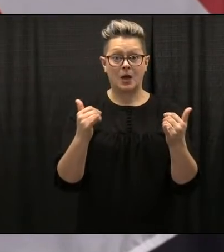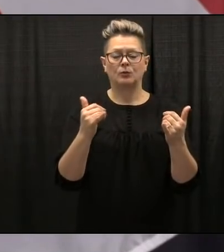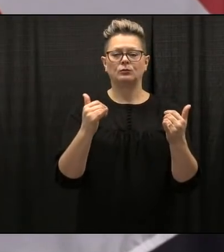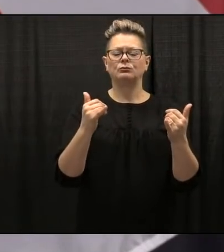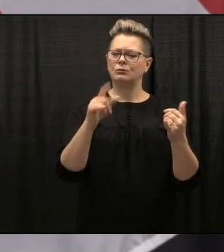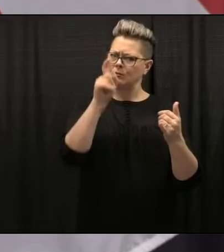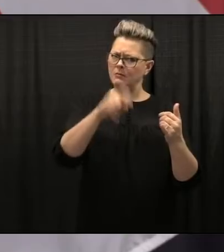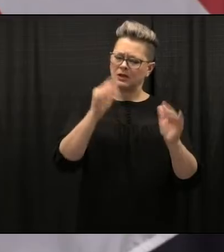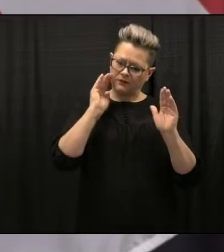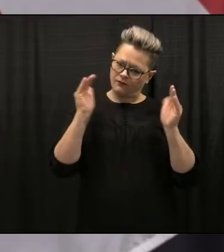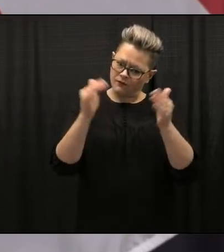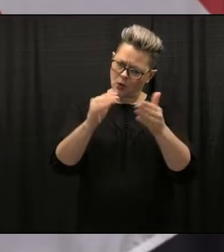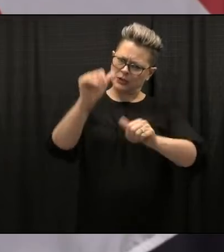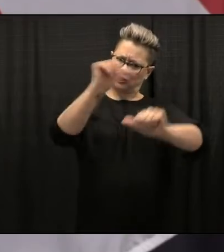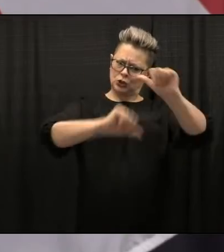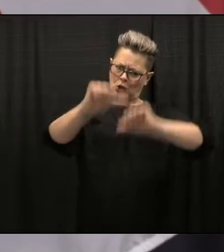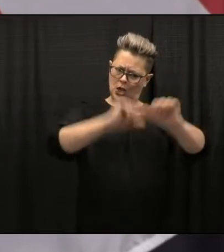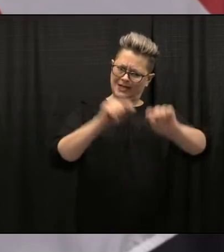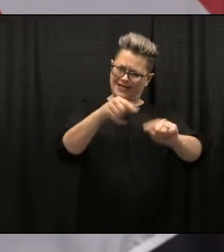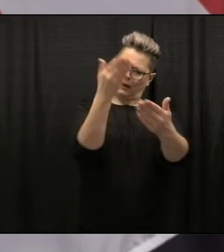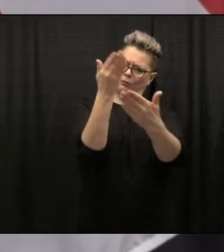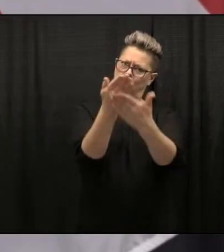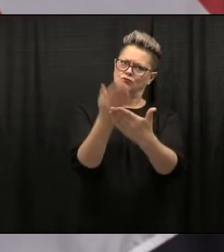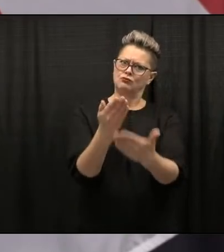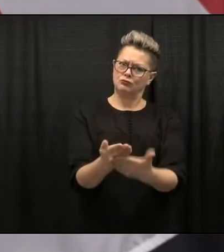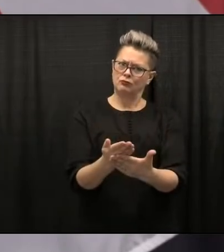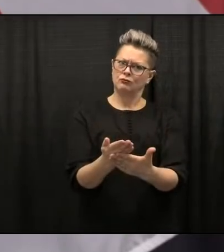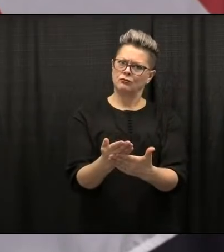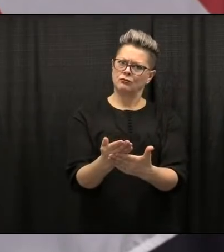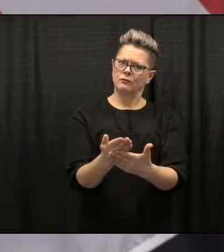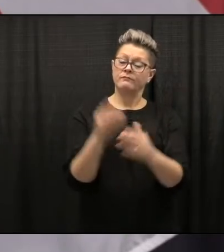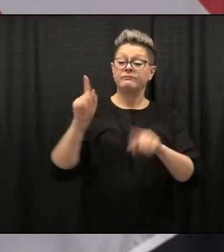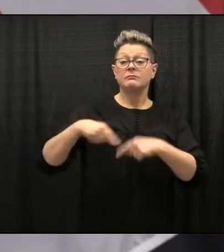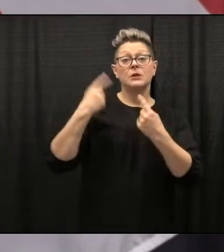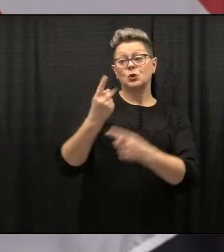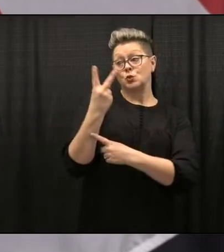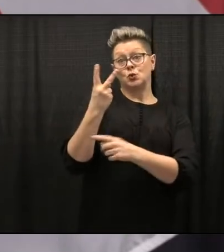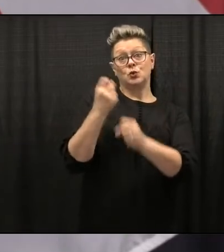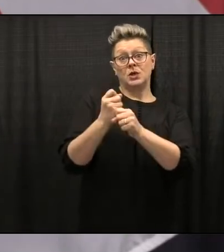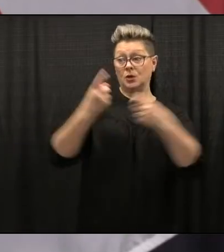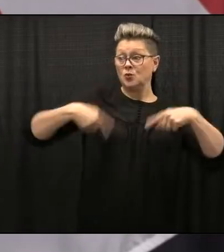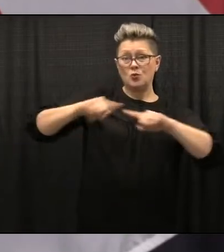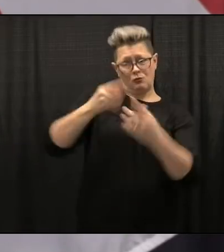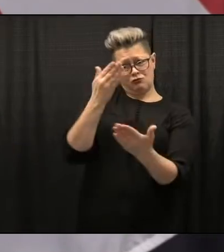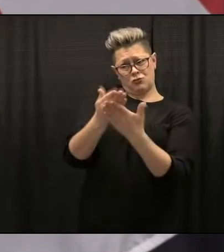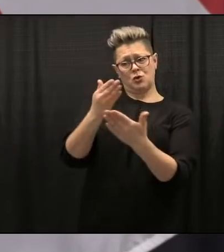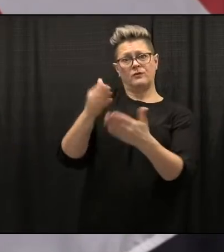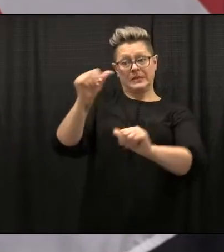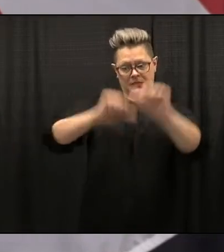respecting the science. Together, we've spent the last 2 years proving that as a province.